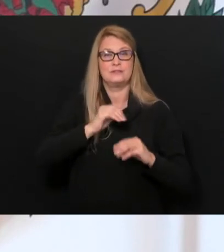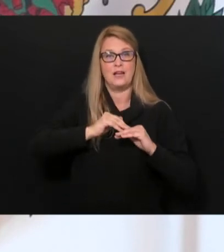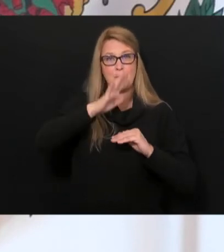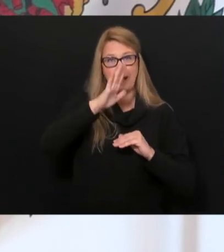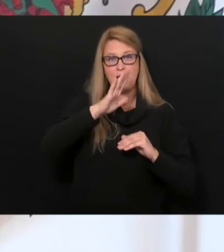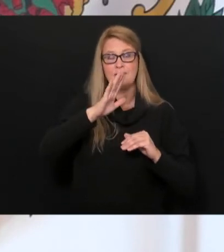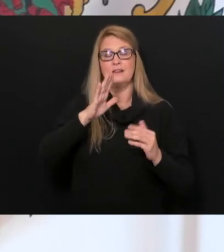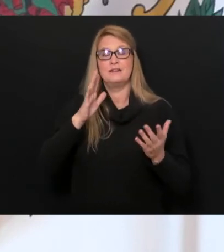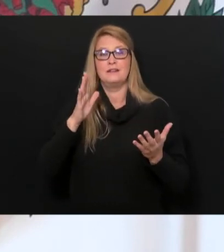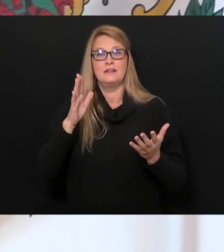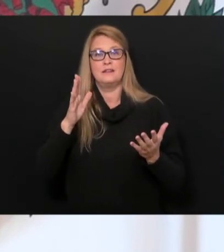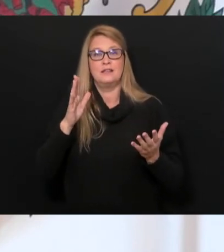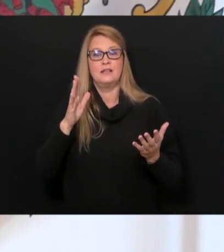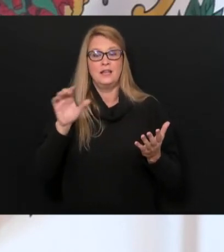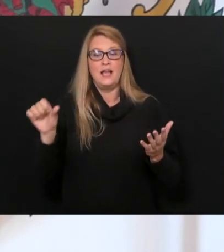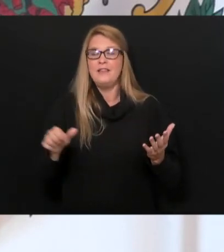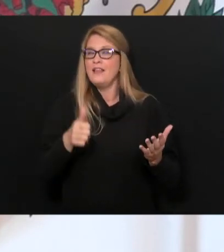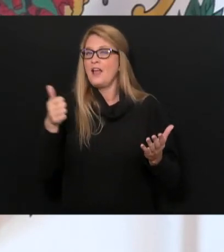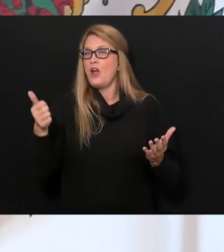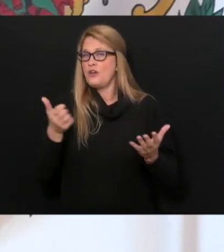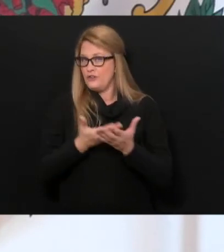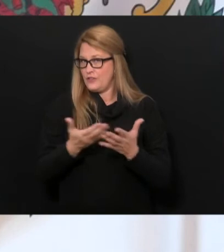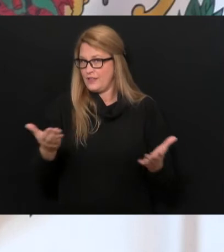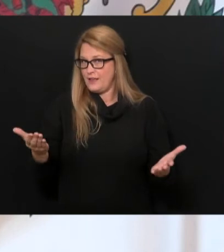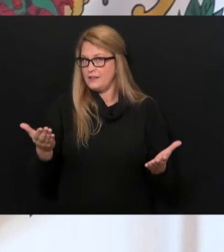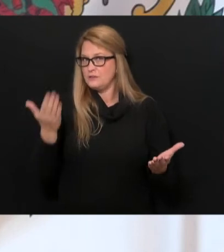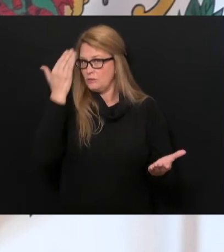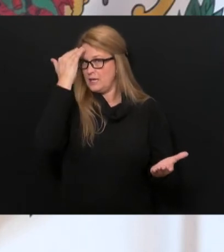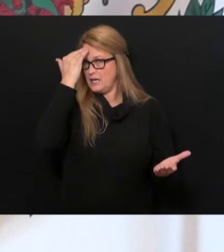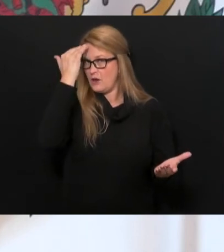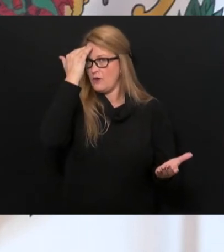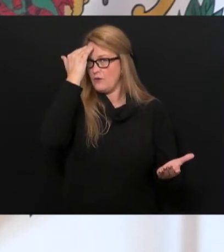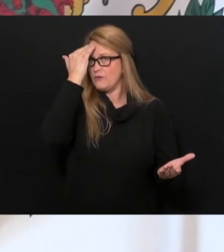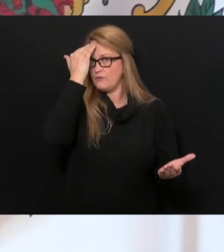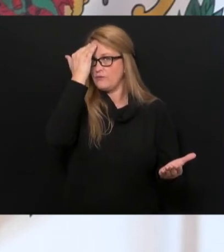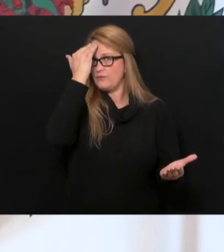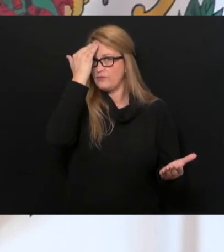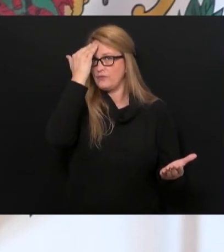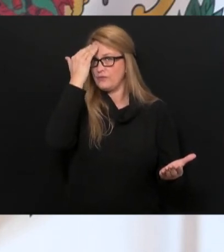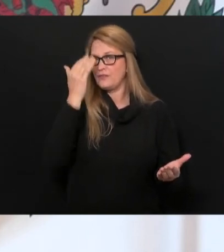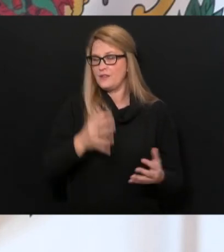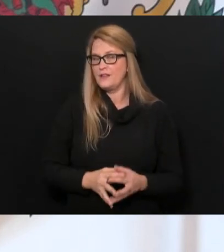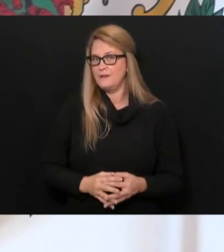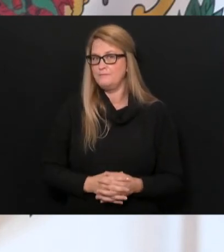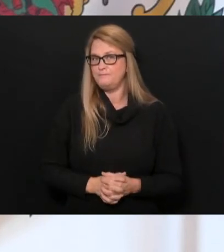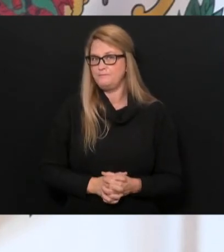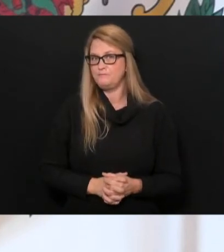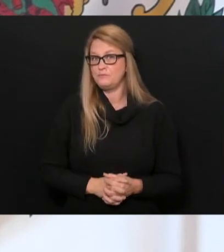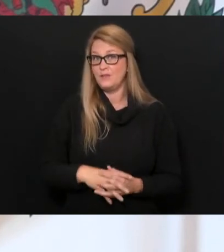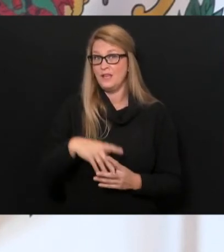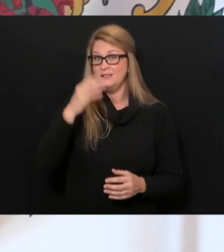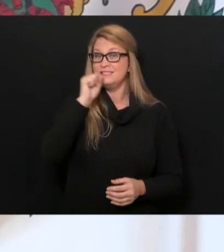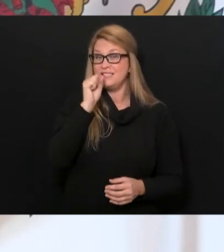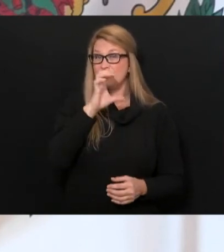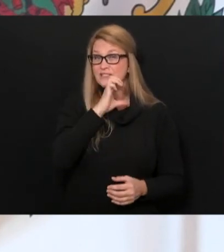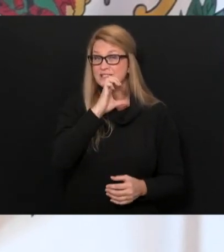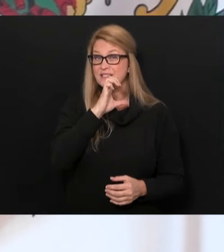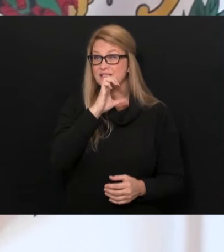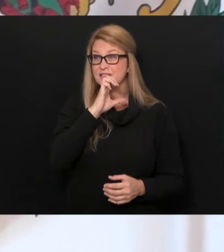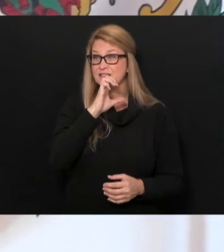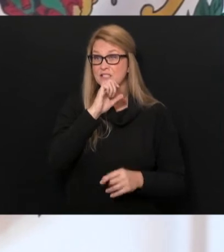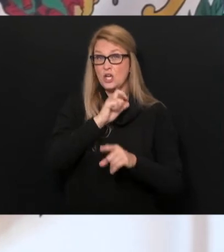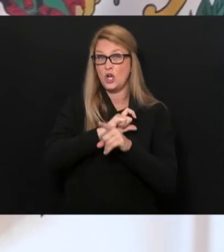things are just this, as you know from the standpoint of the elderly, to call your